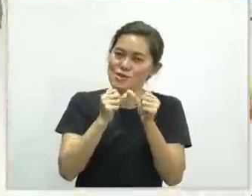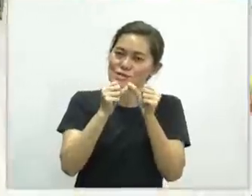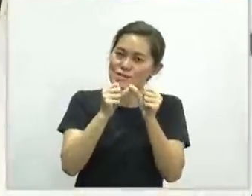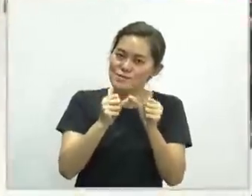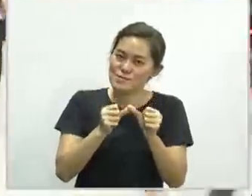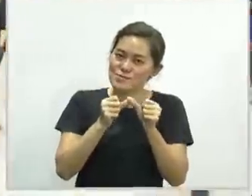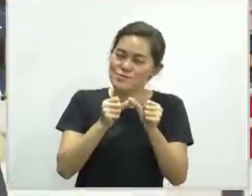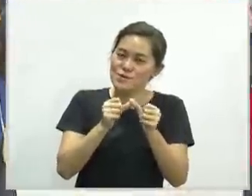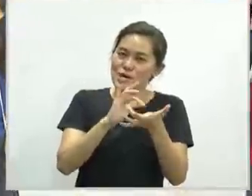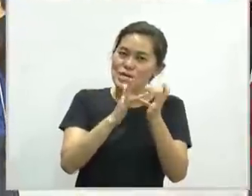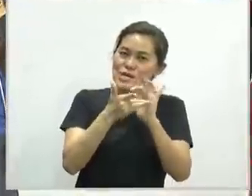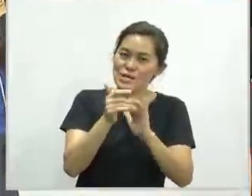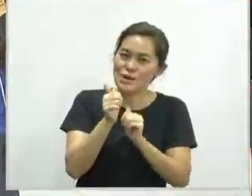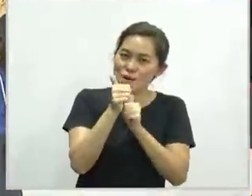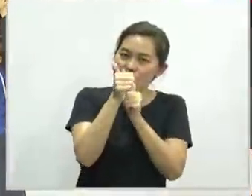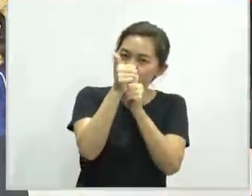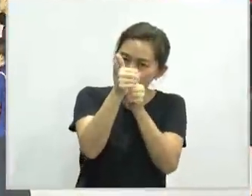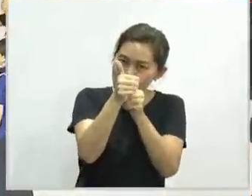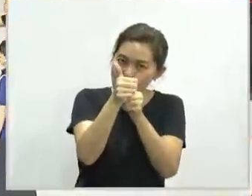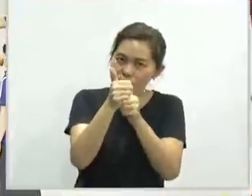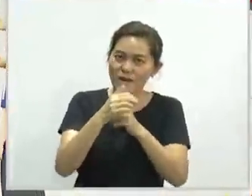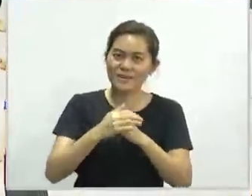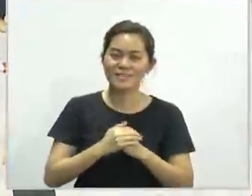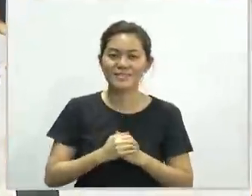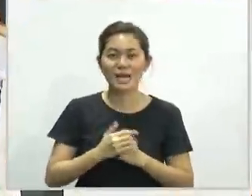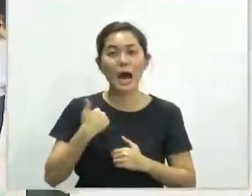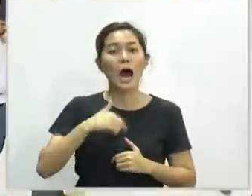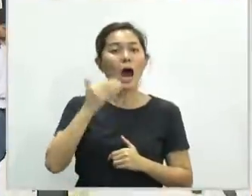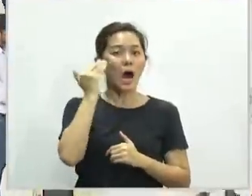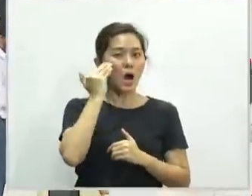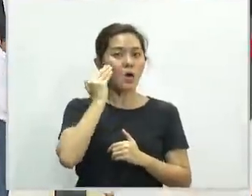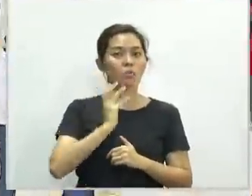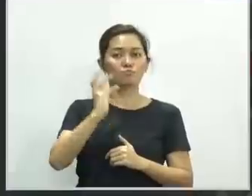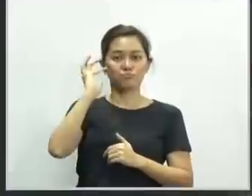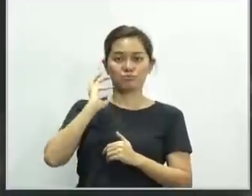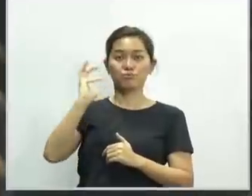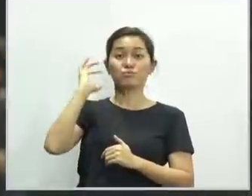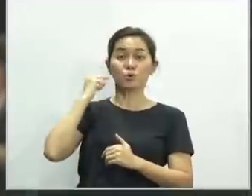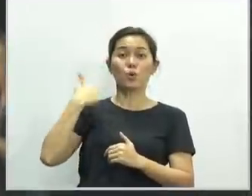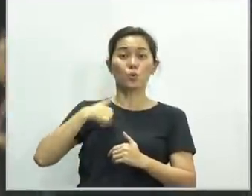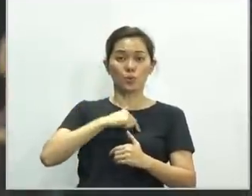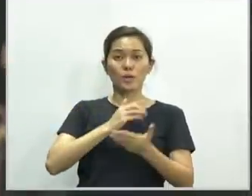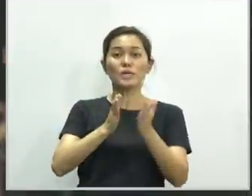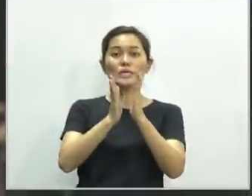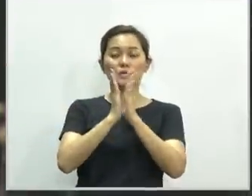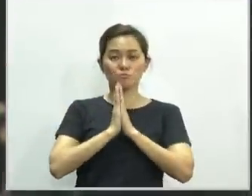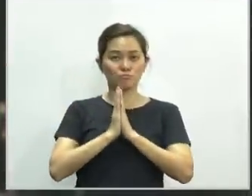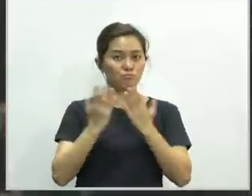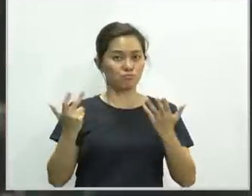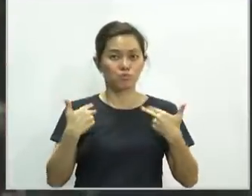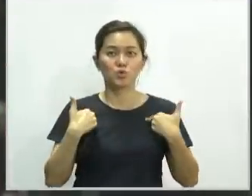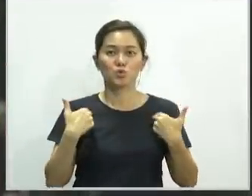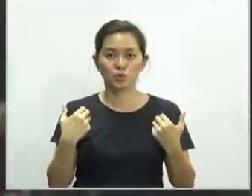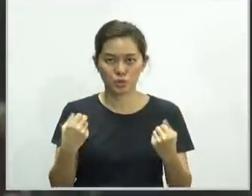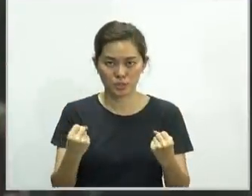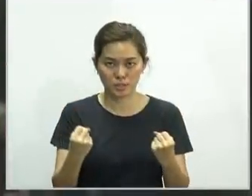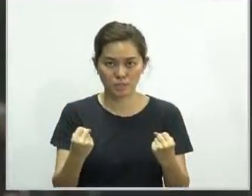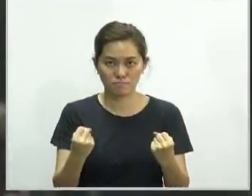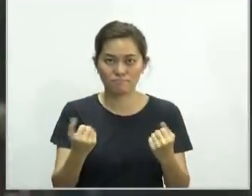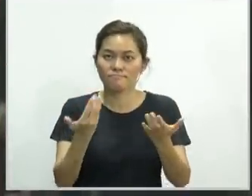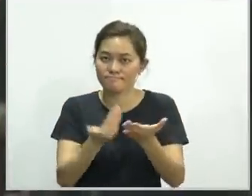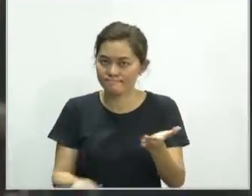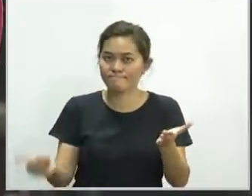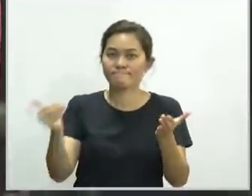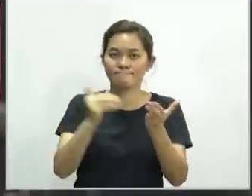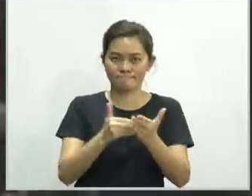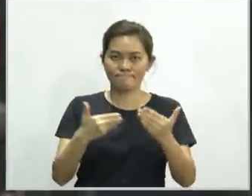Jesus. And I know we prayed earlier for healing, but we're just going to pray again